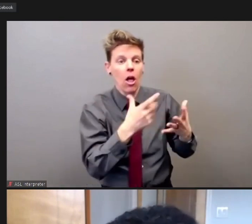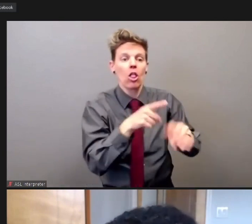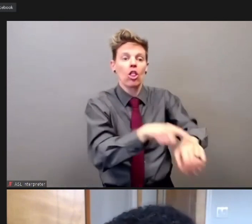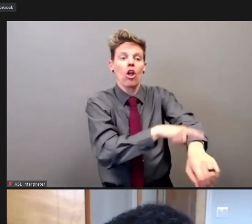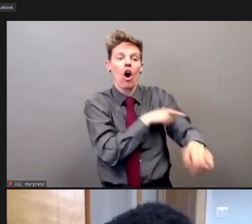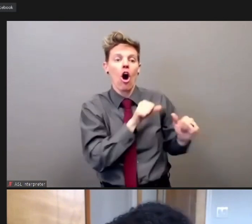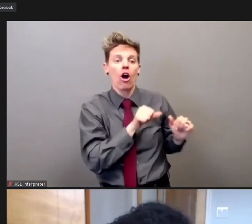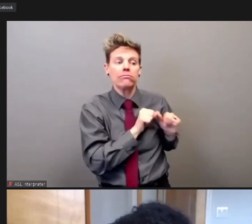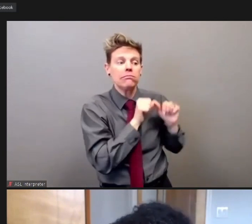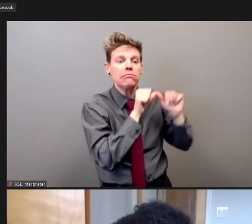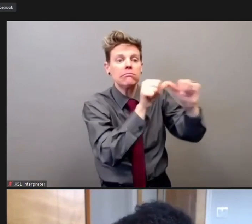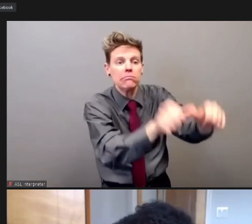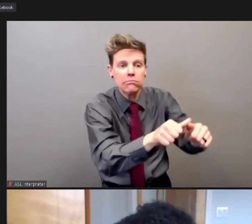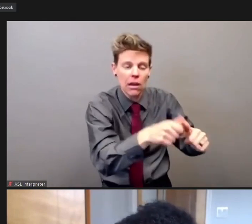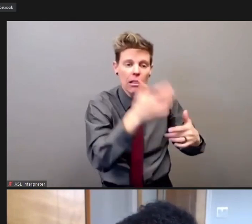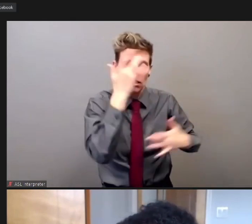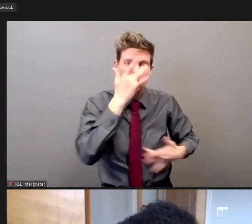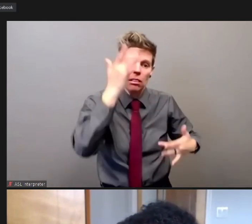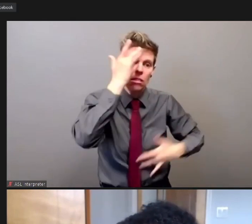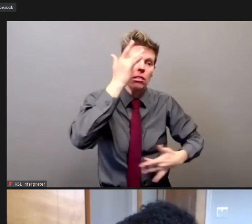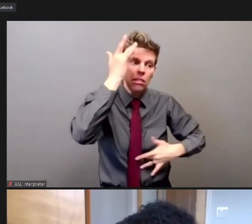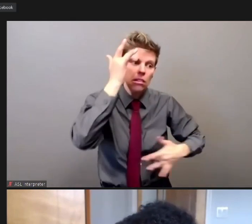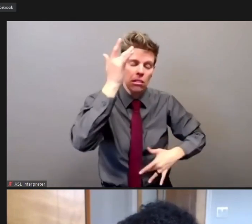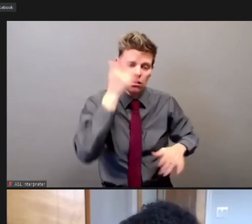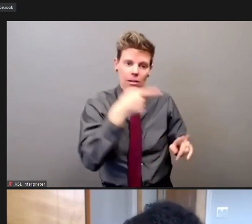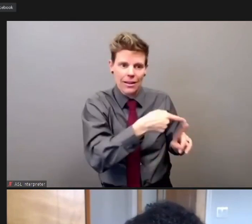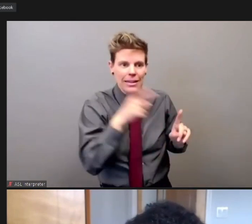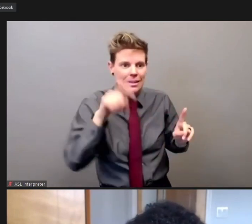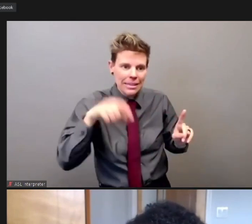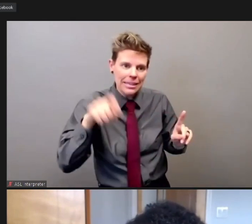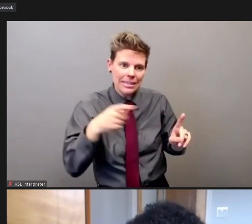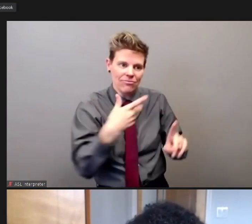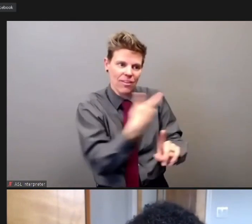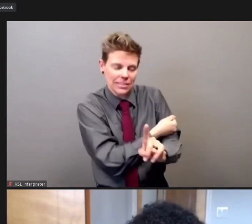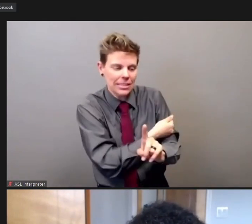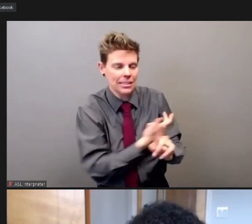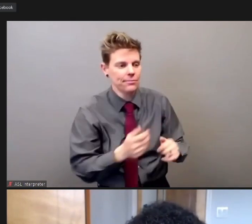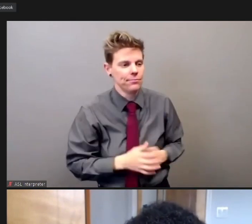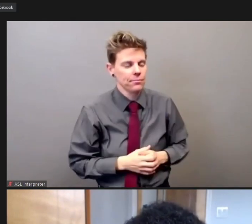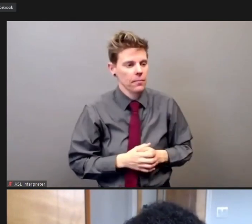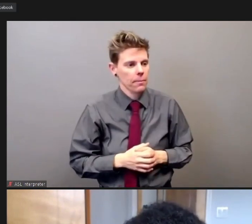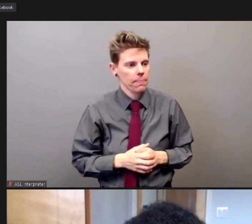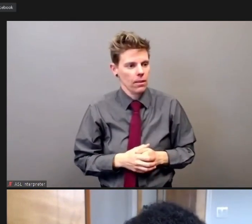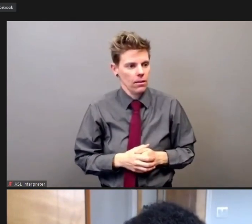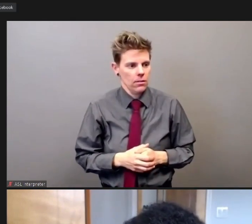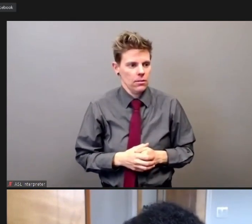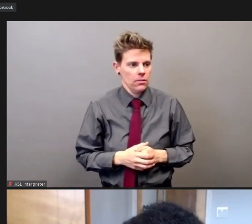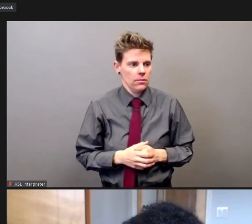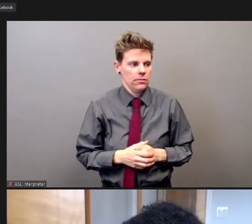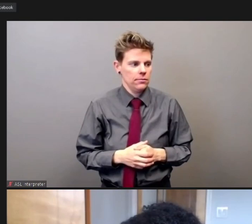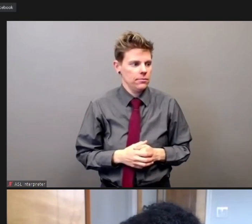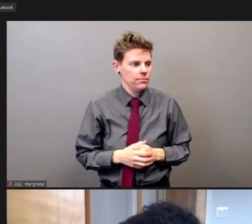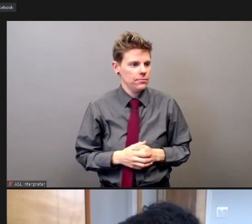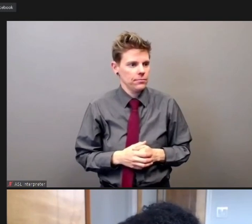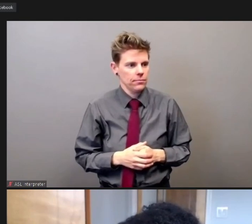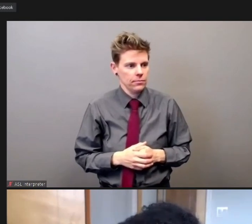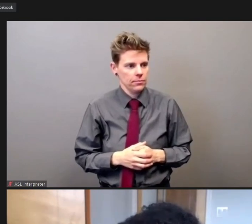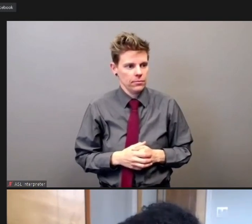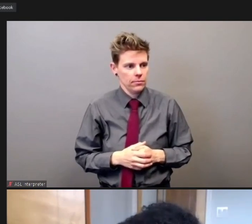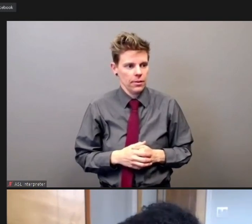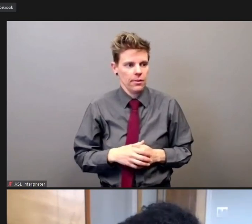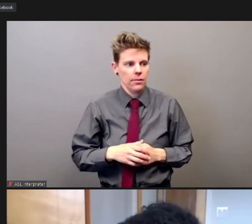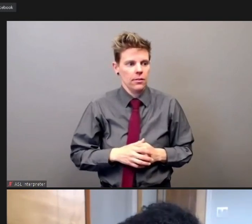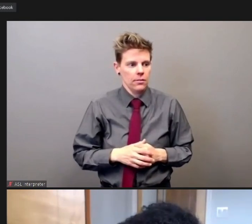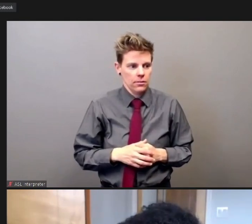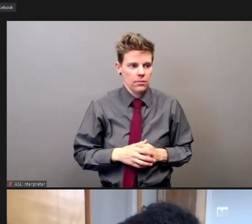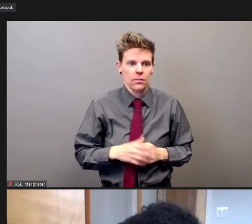impacts. We also know that these are often multi-generational households, which means, the spreadability